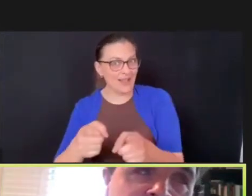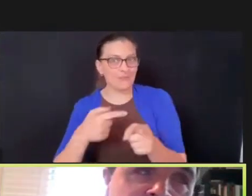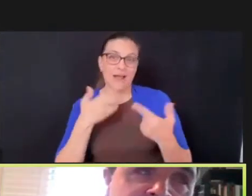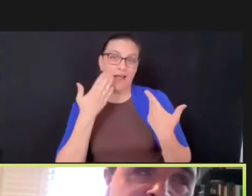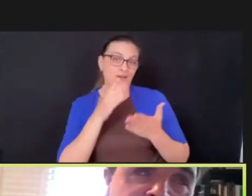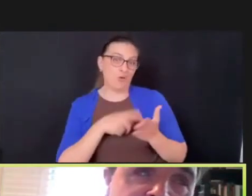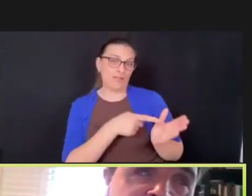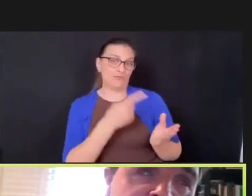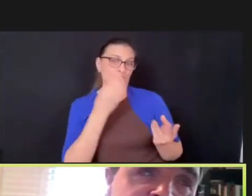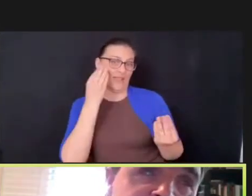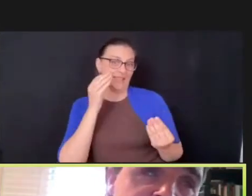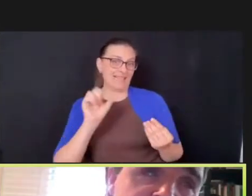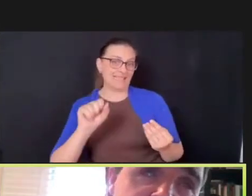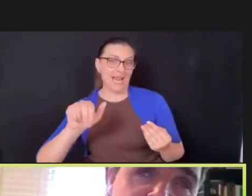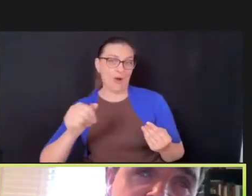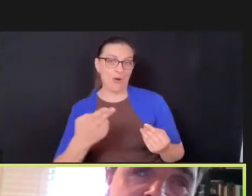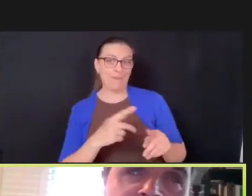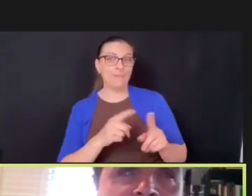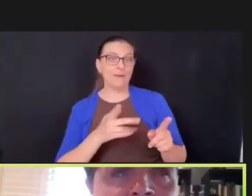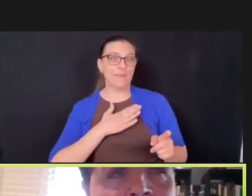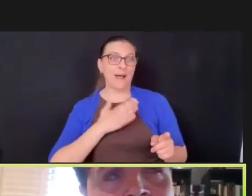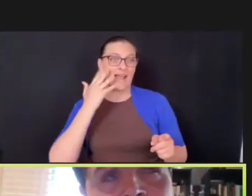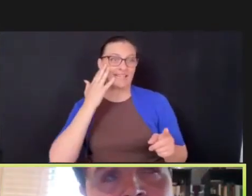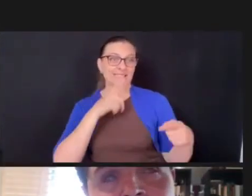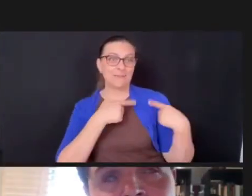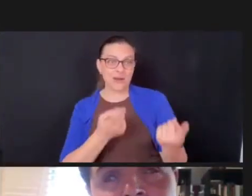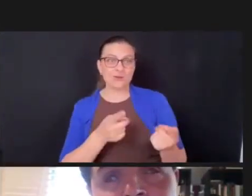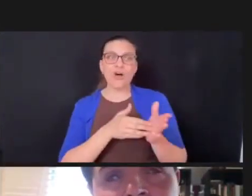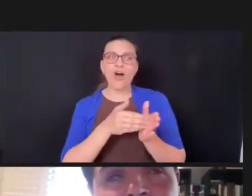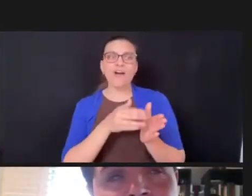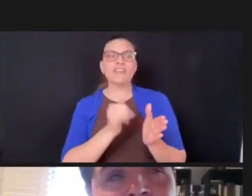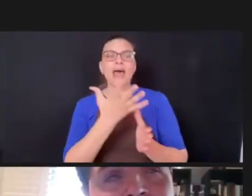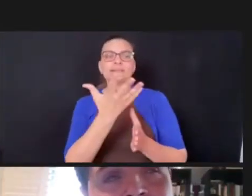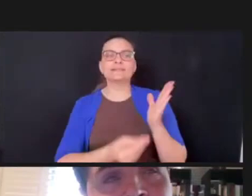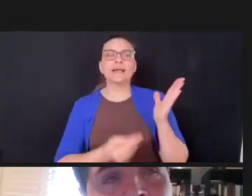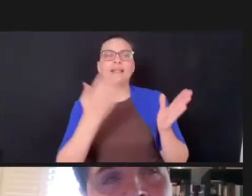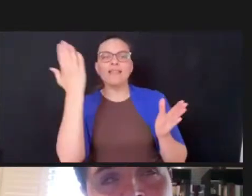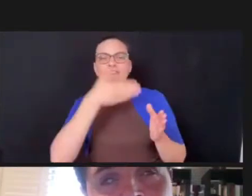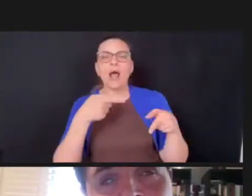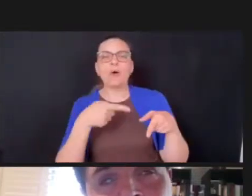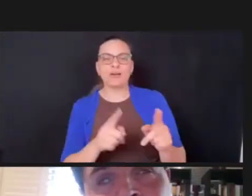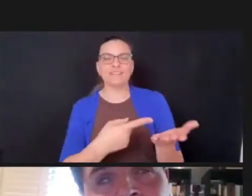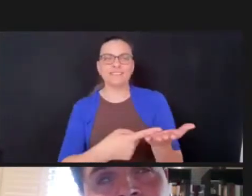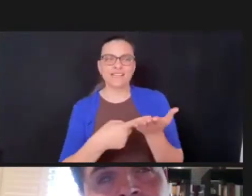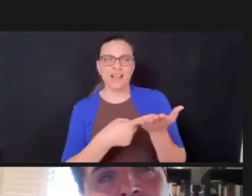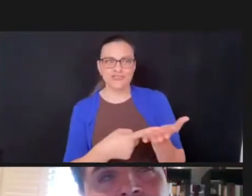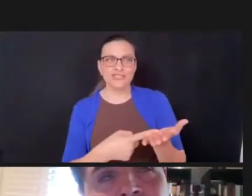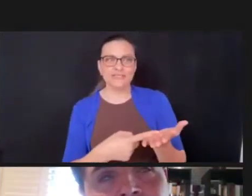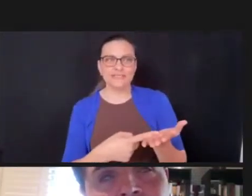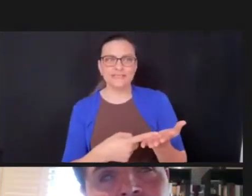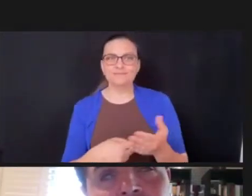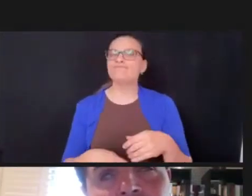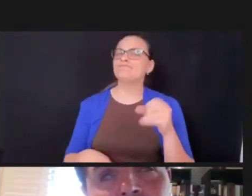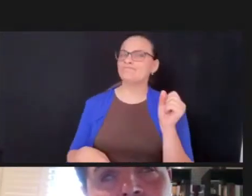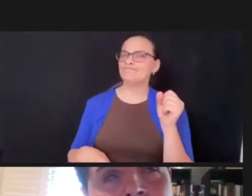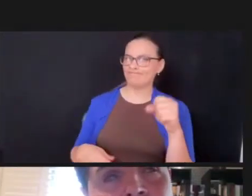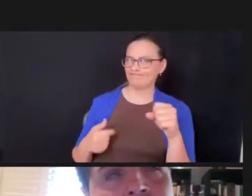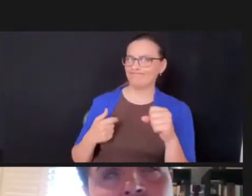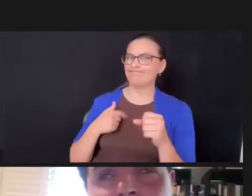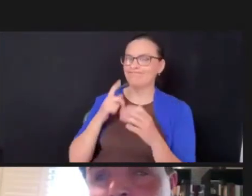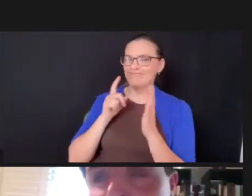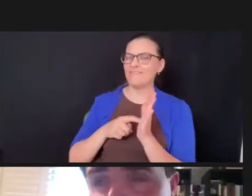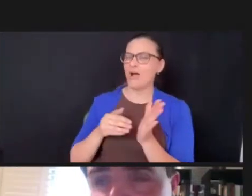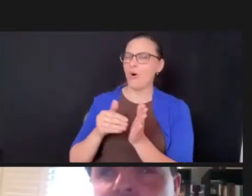my experience, is that it's often left out of this discussions. Yes, I find it's often not included or considered kind